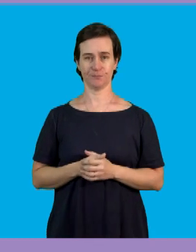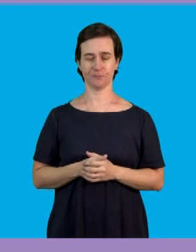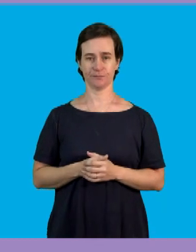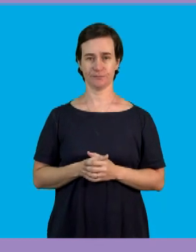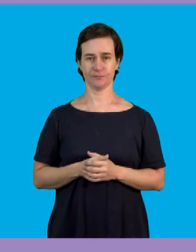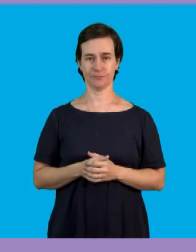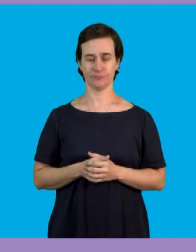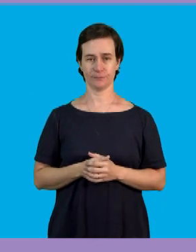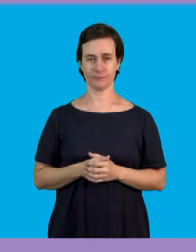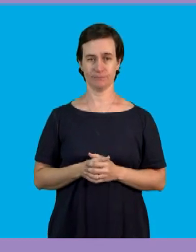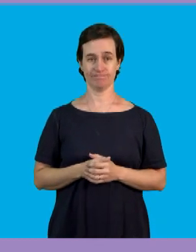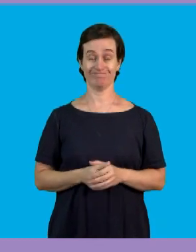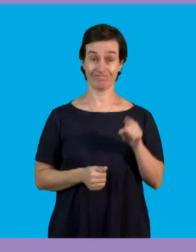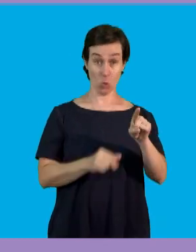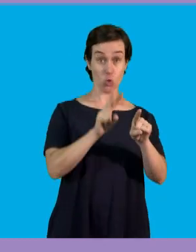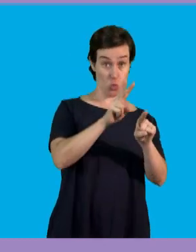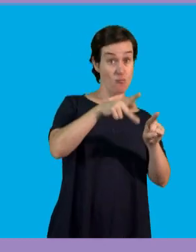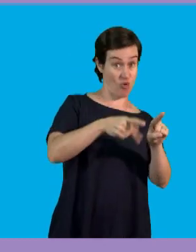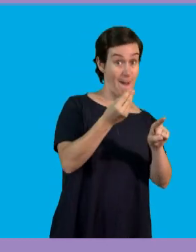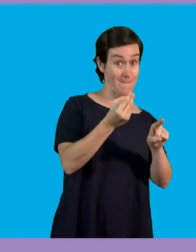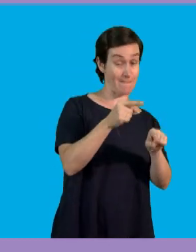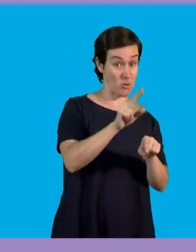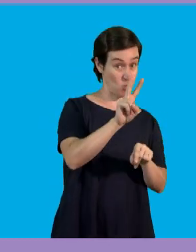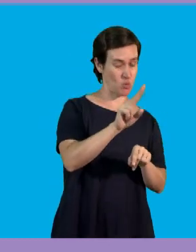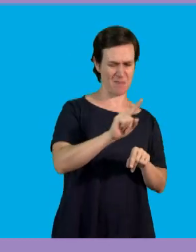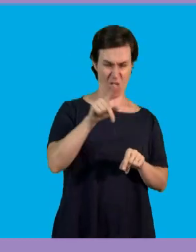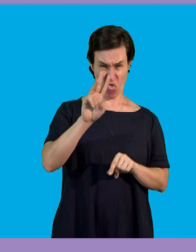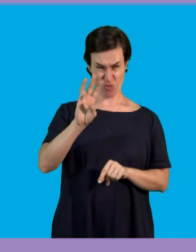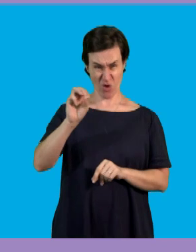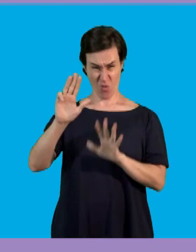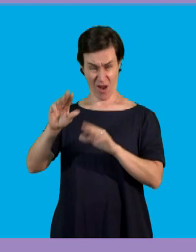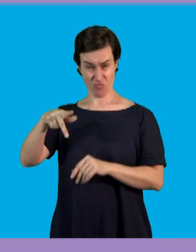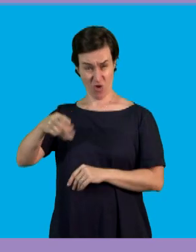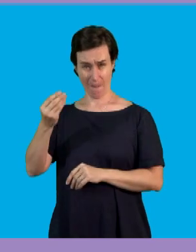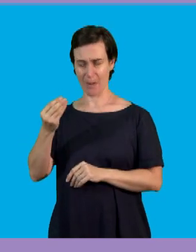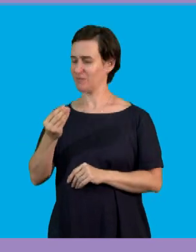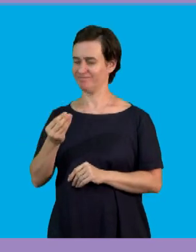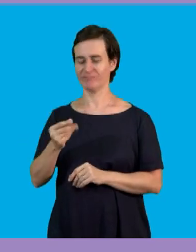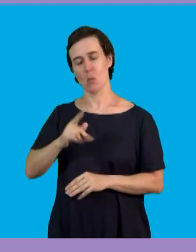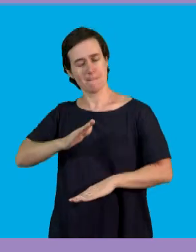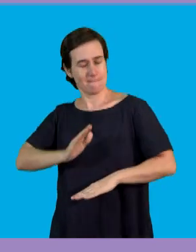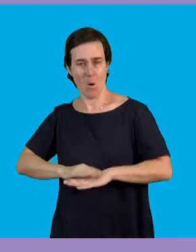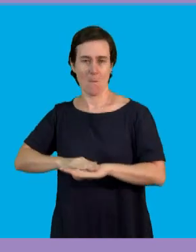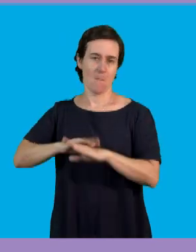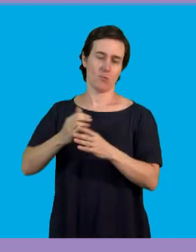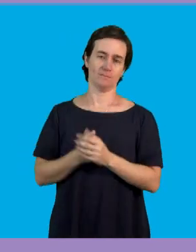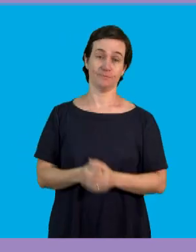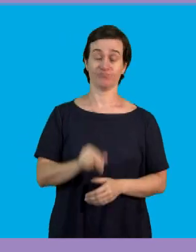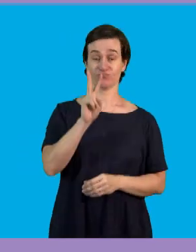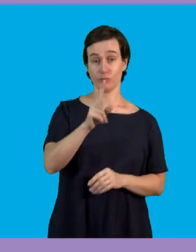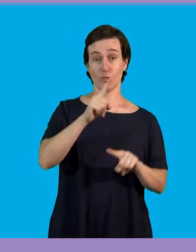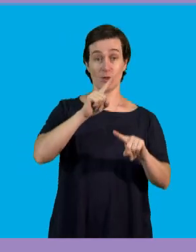309, right? But 309 is not a prime number, so we can break that down even further. That is